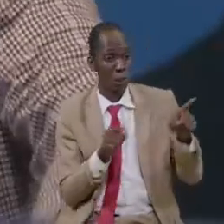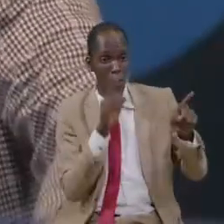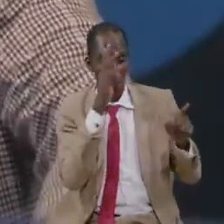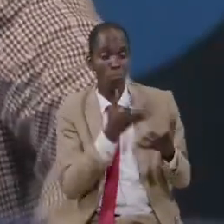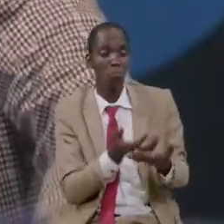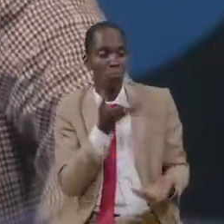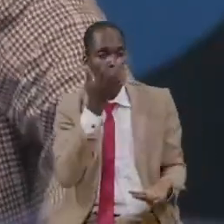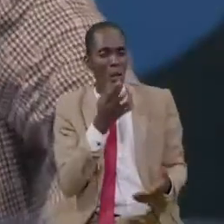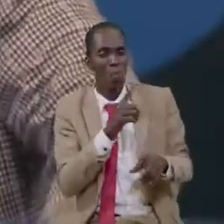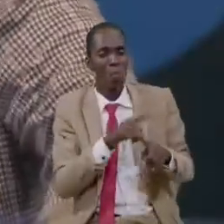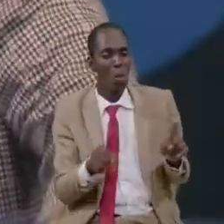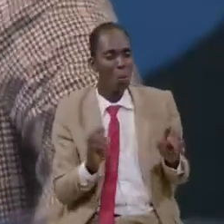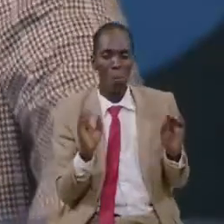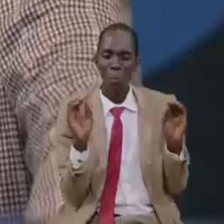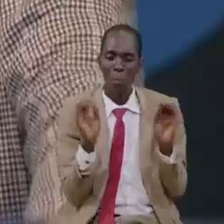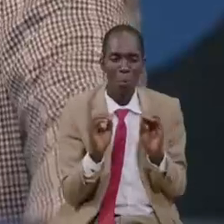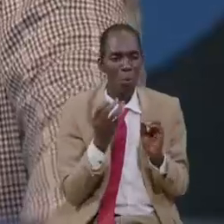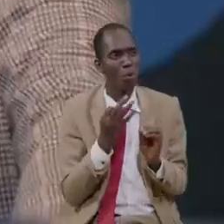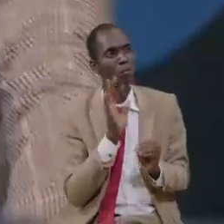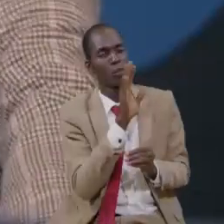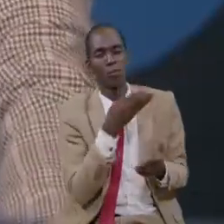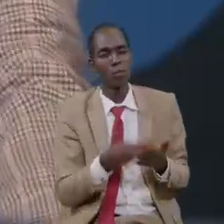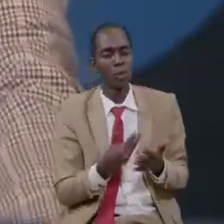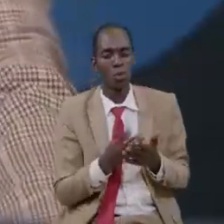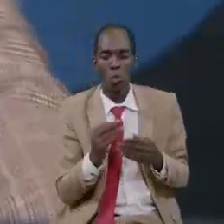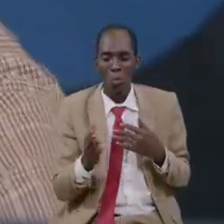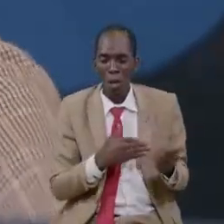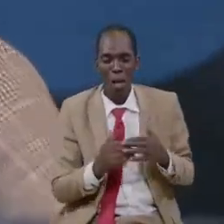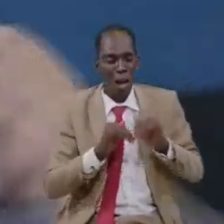No matter how much he tried to pay for redemption,